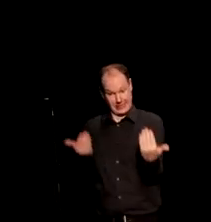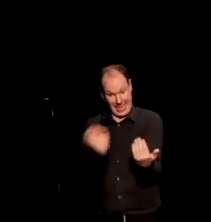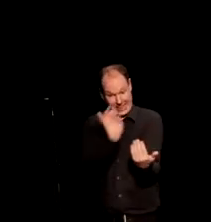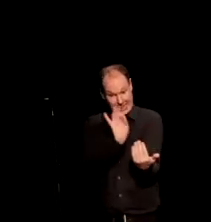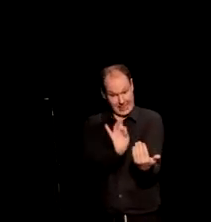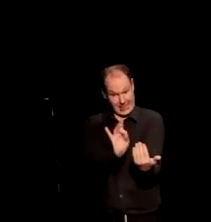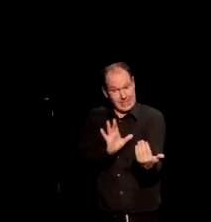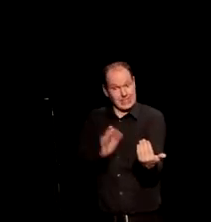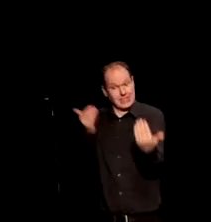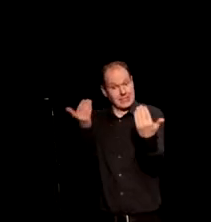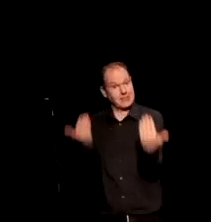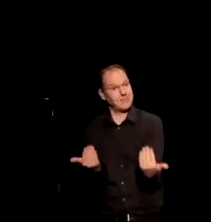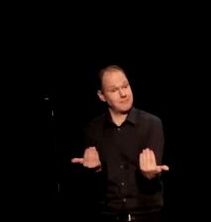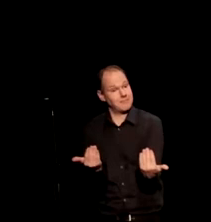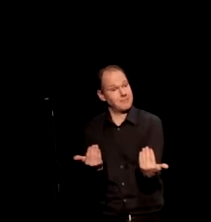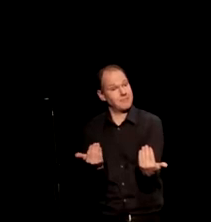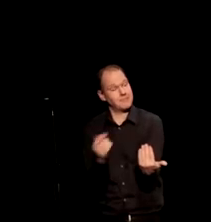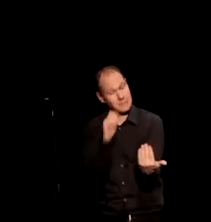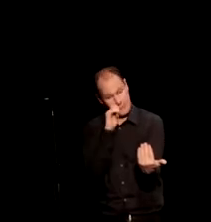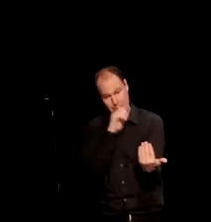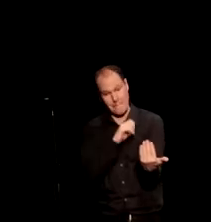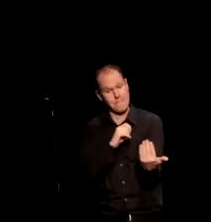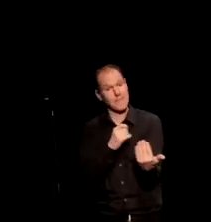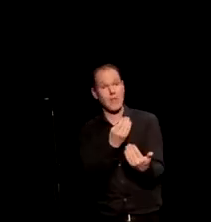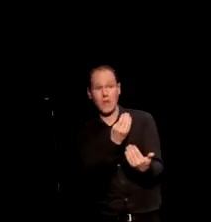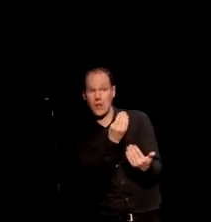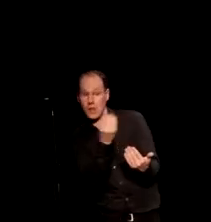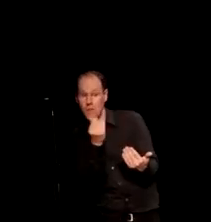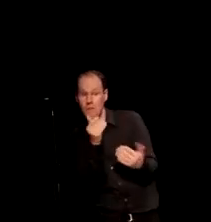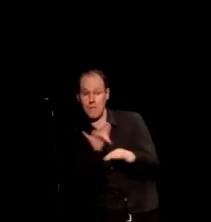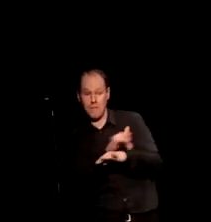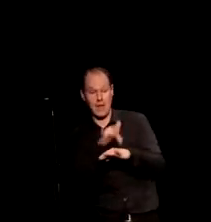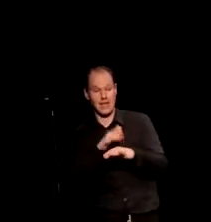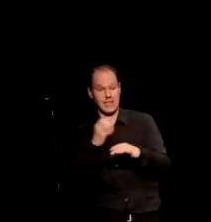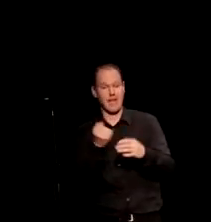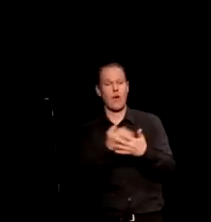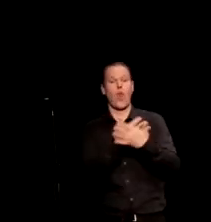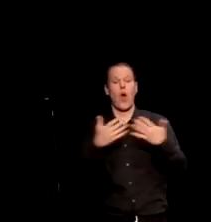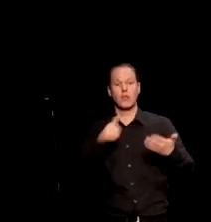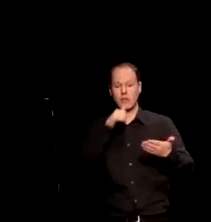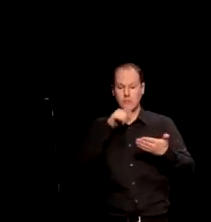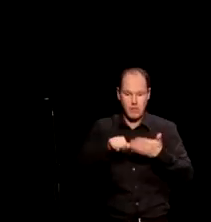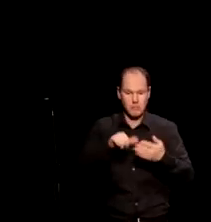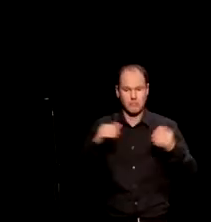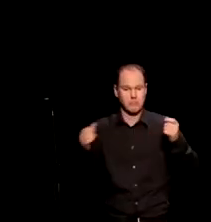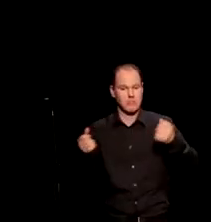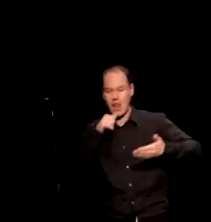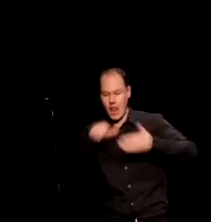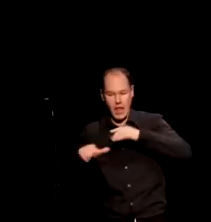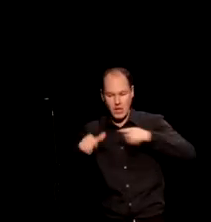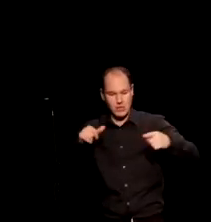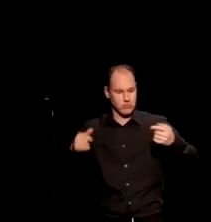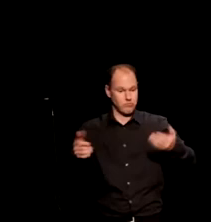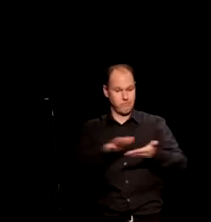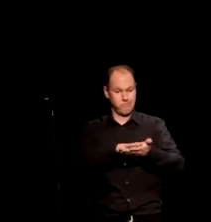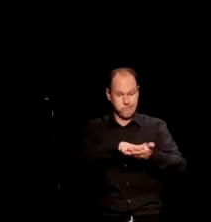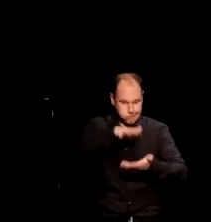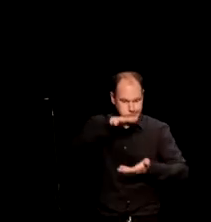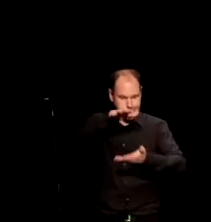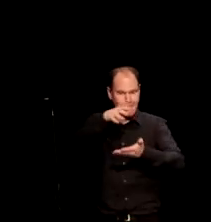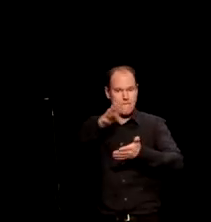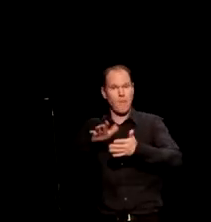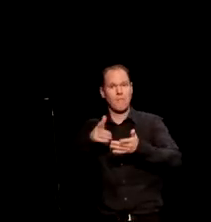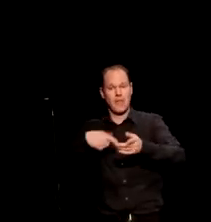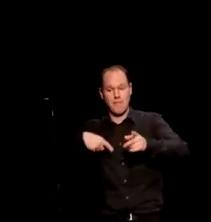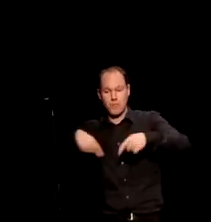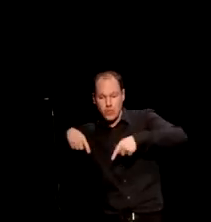So some plays you will have a large amount of correspondence between the producers and the Chamberlain's office, Lord Chamberlain's office,